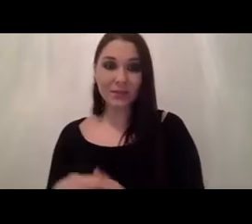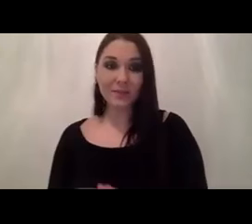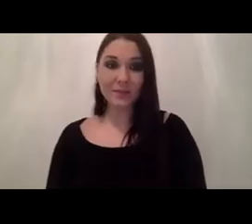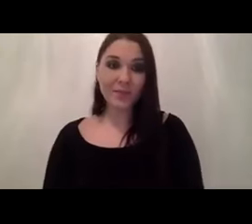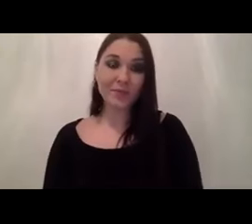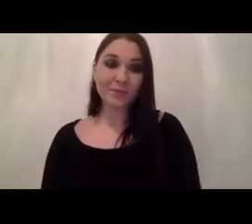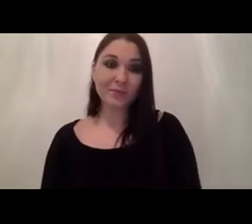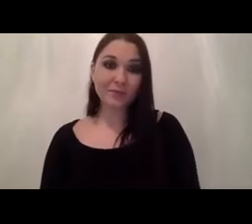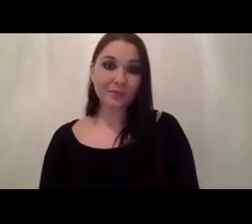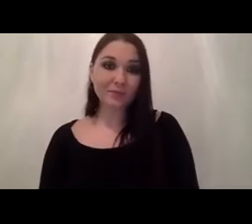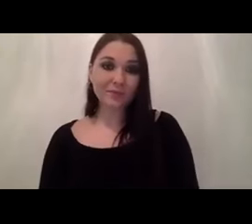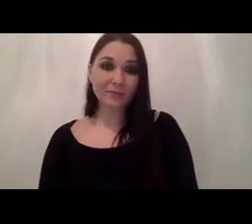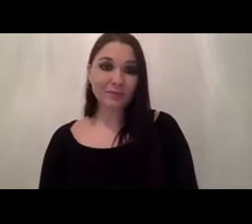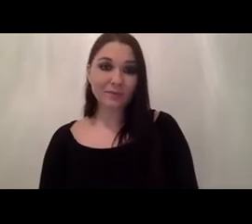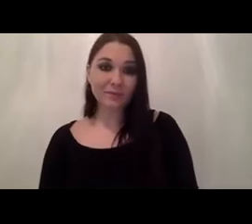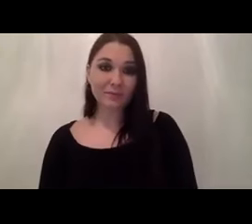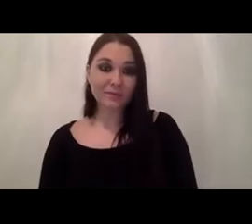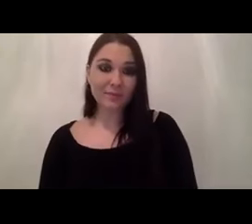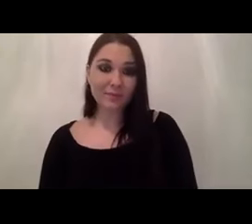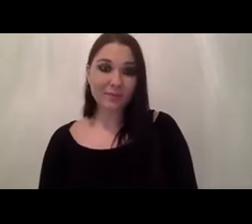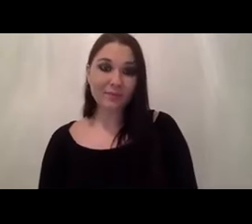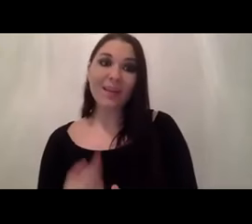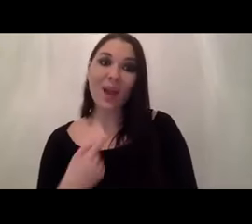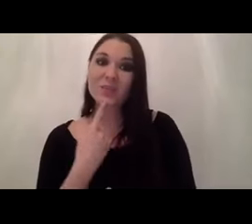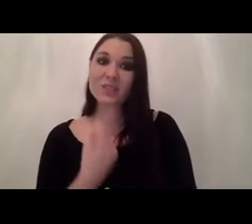at this point in time, I would say